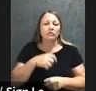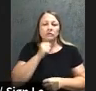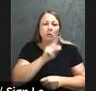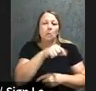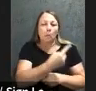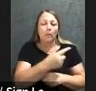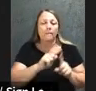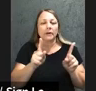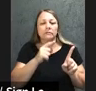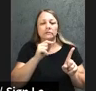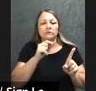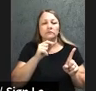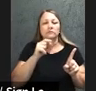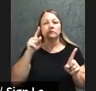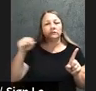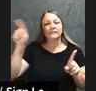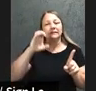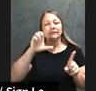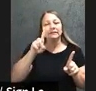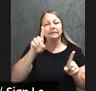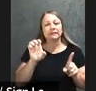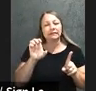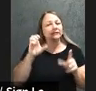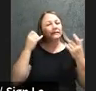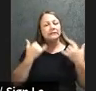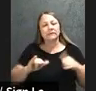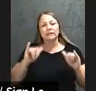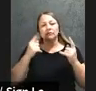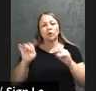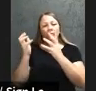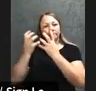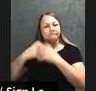the CDC is still working to put together more information on this. Obviously,